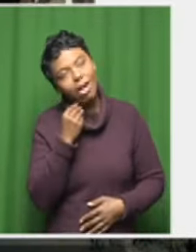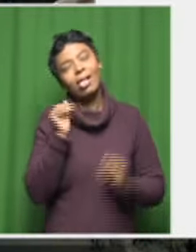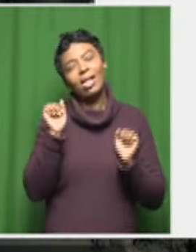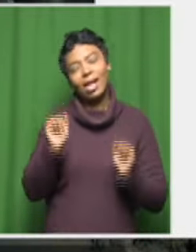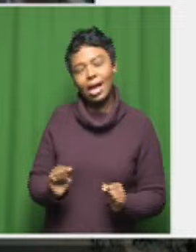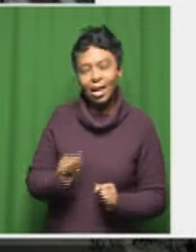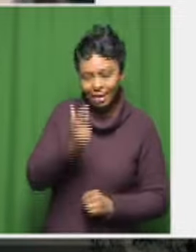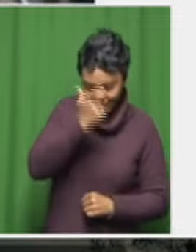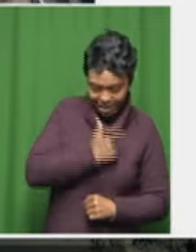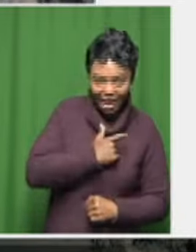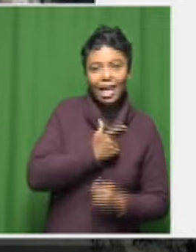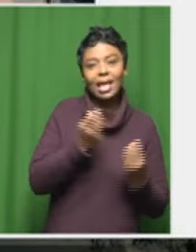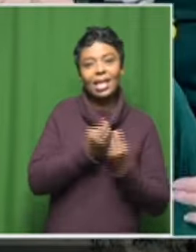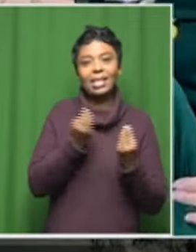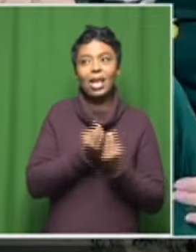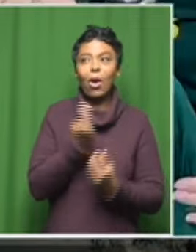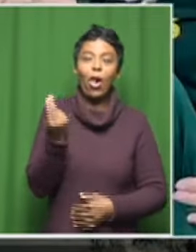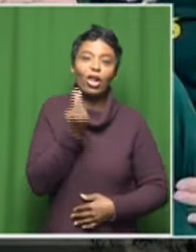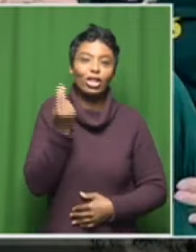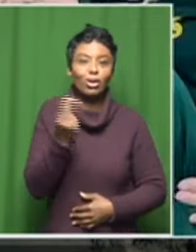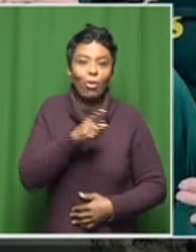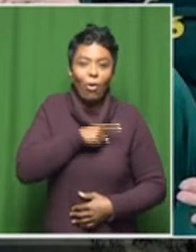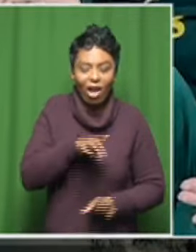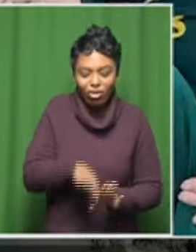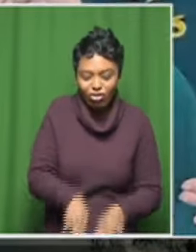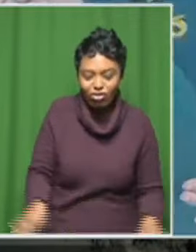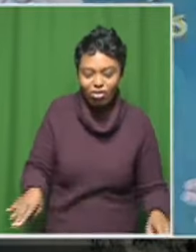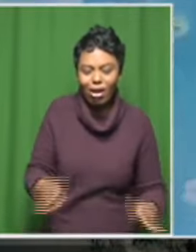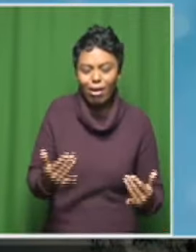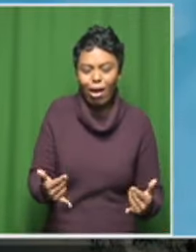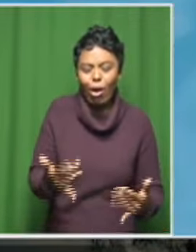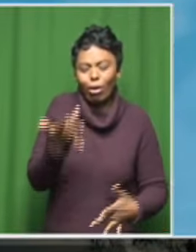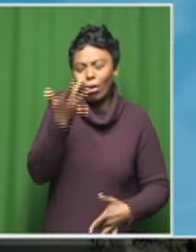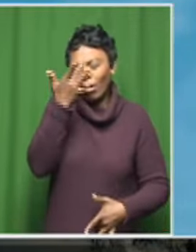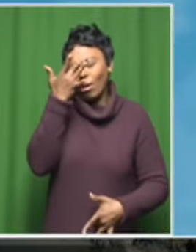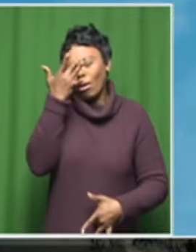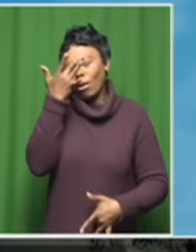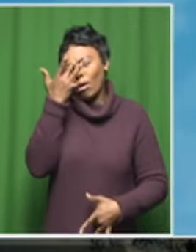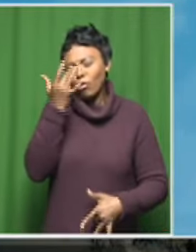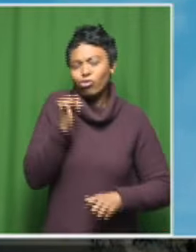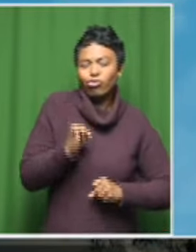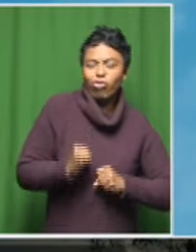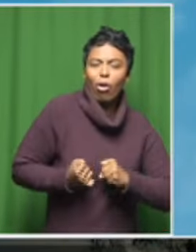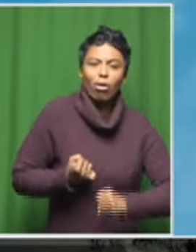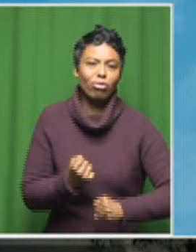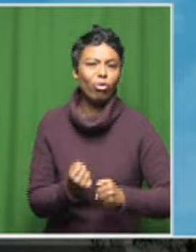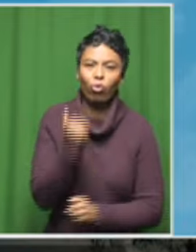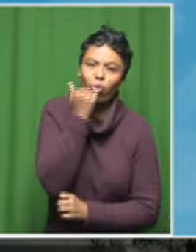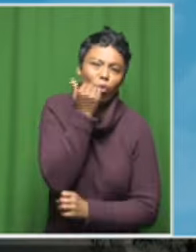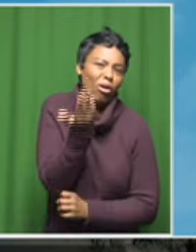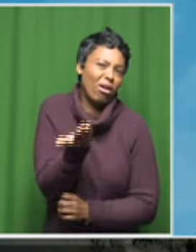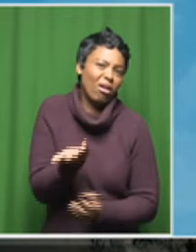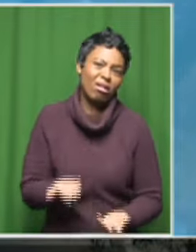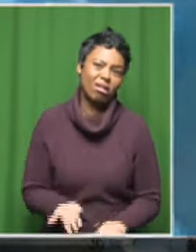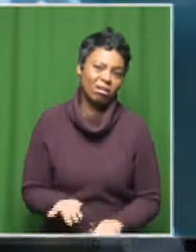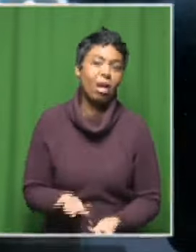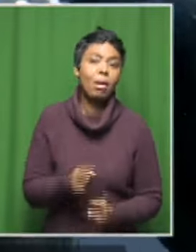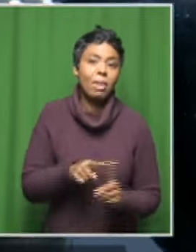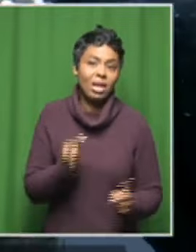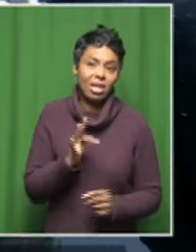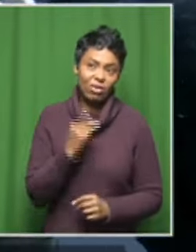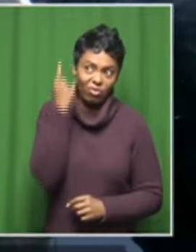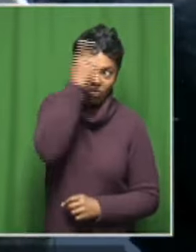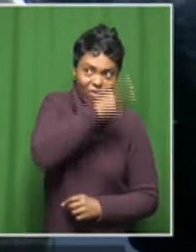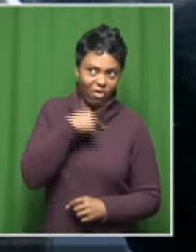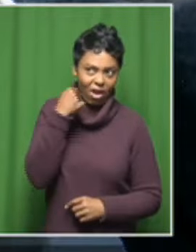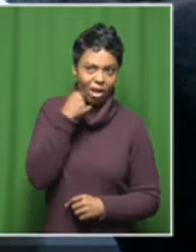you don't want any kid to be going through what they go through and suffering the way that they do. But to see the happiness and joy in their eyes, even if it is just